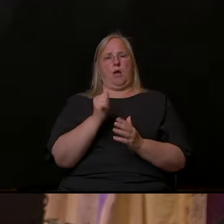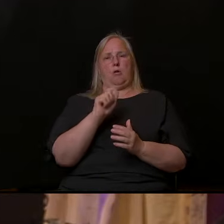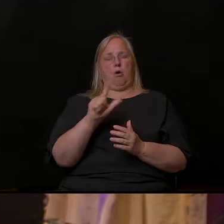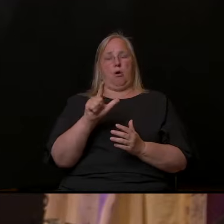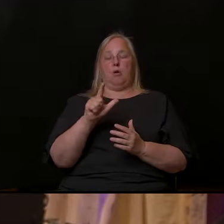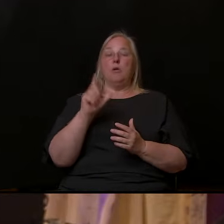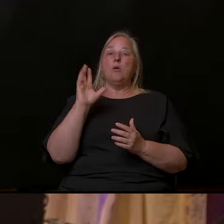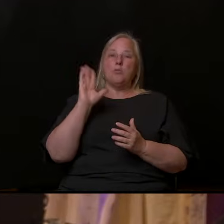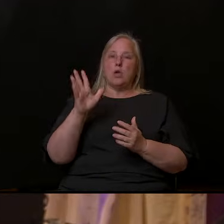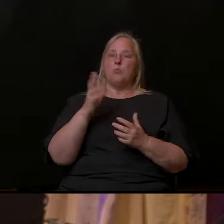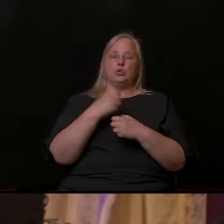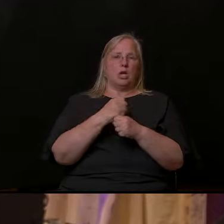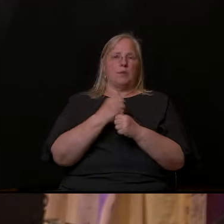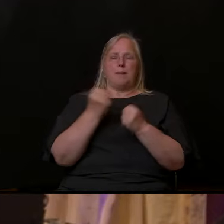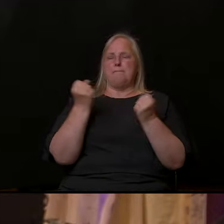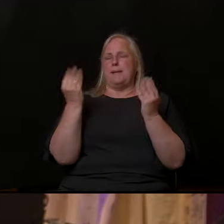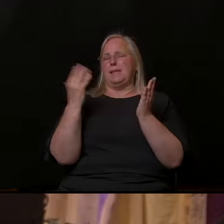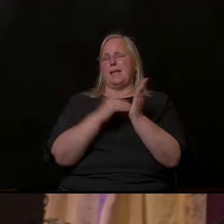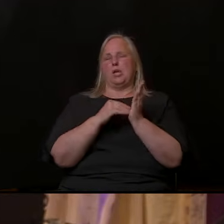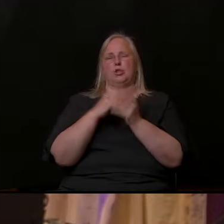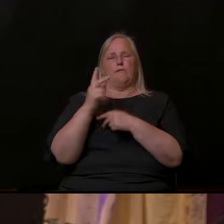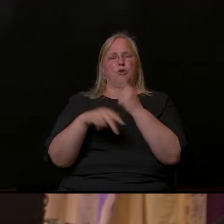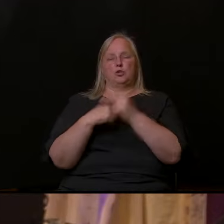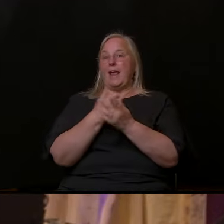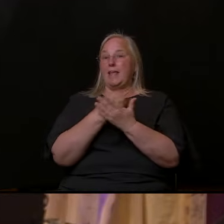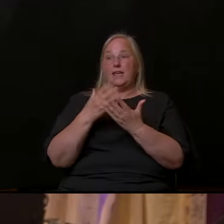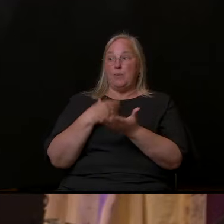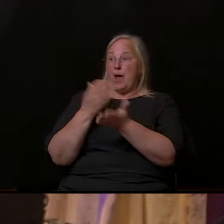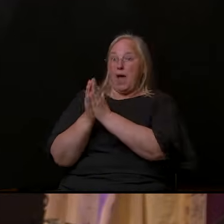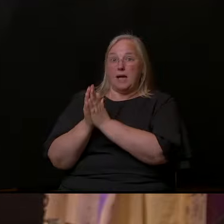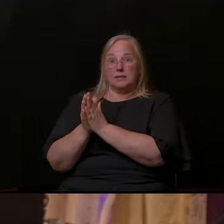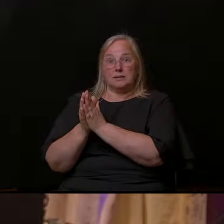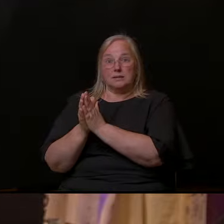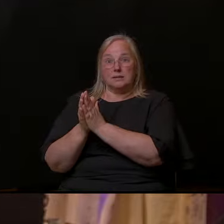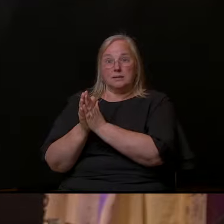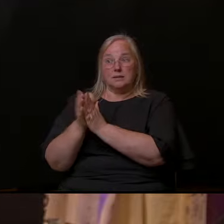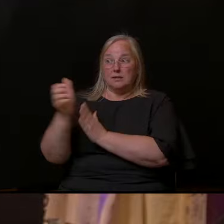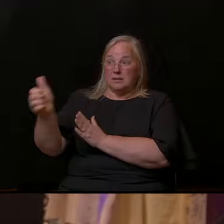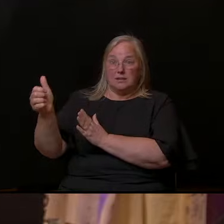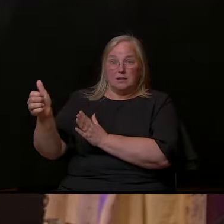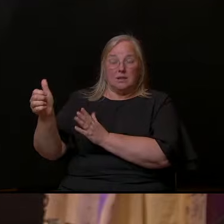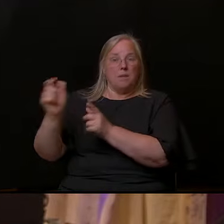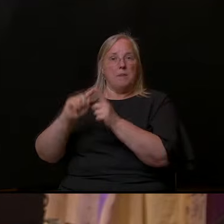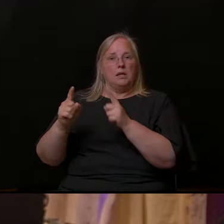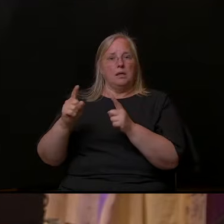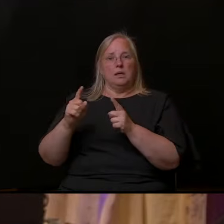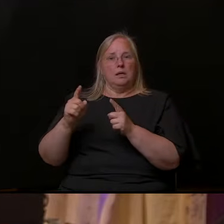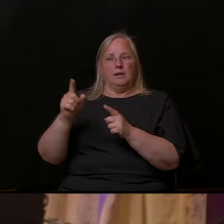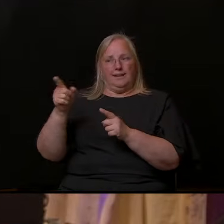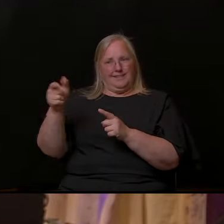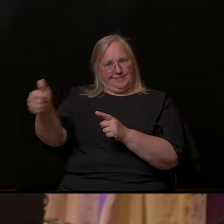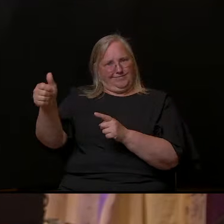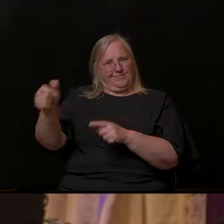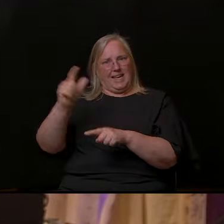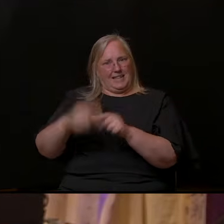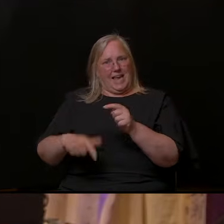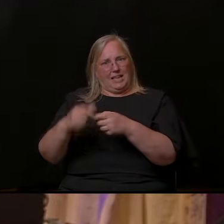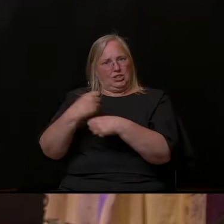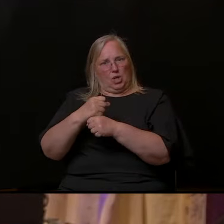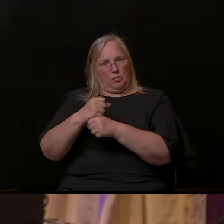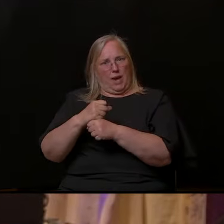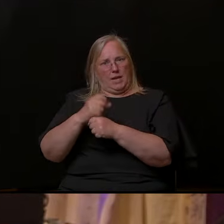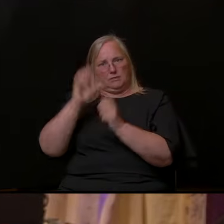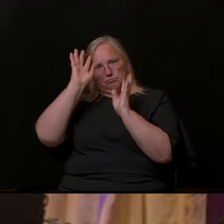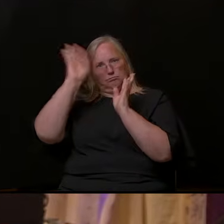generate thousands of versions of anything we ask, but they cannot generate the questions you ask,